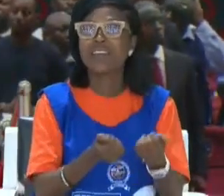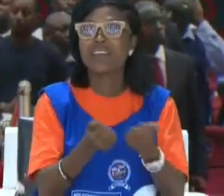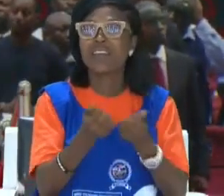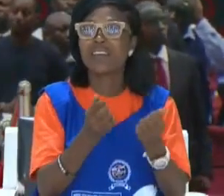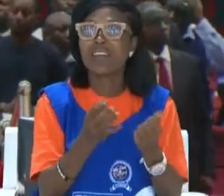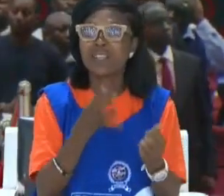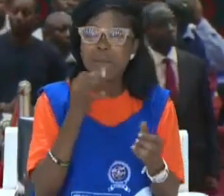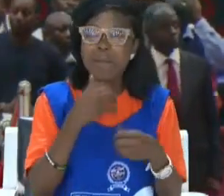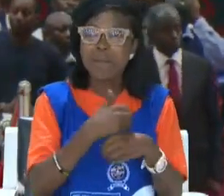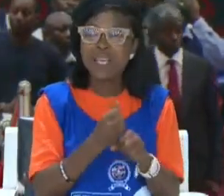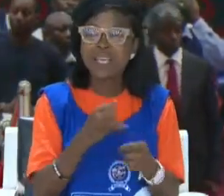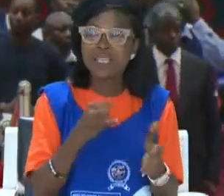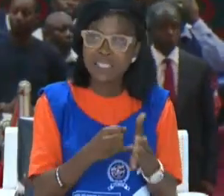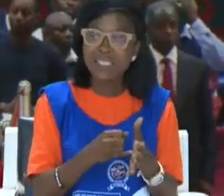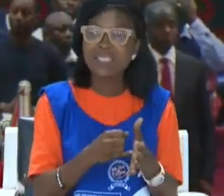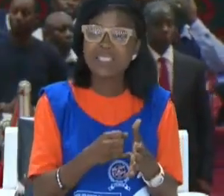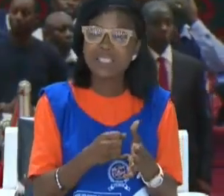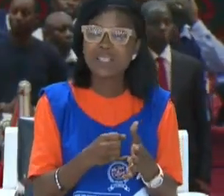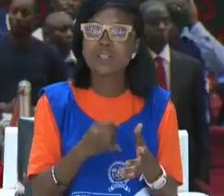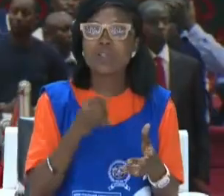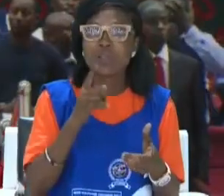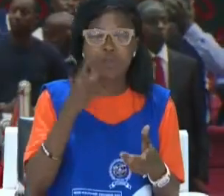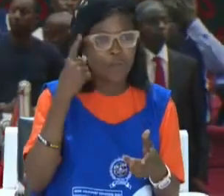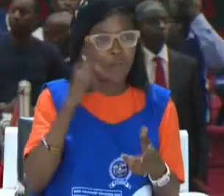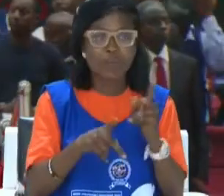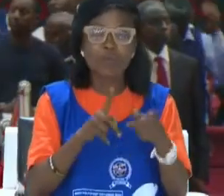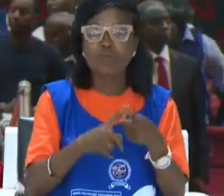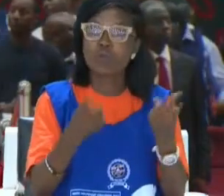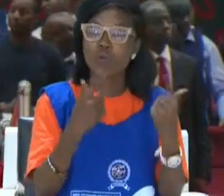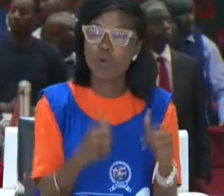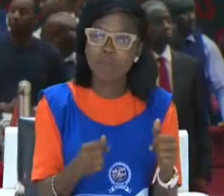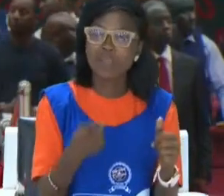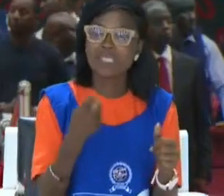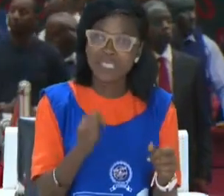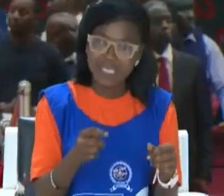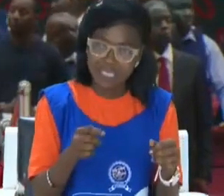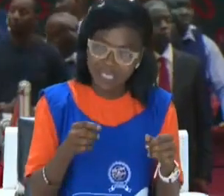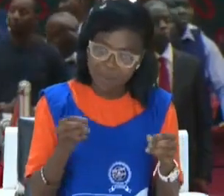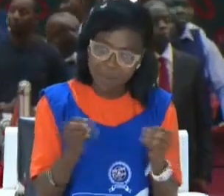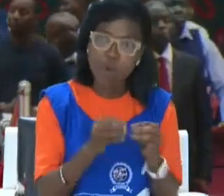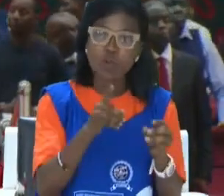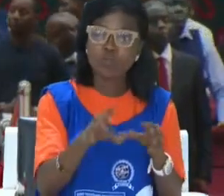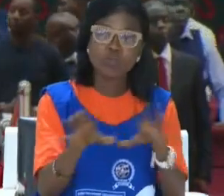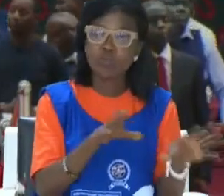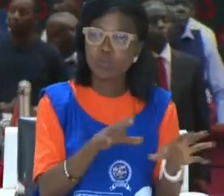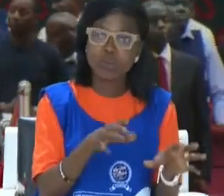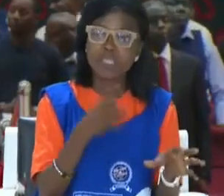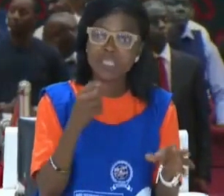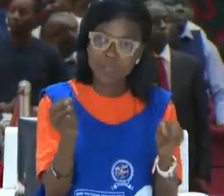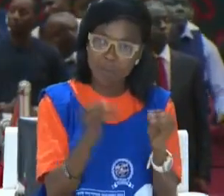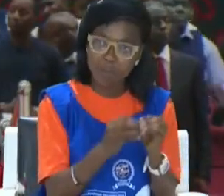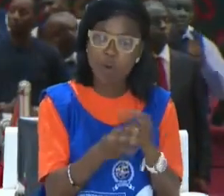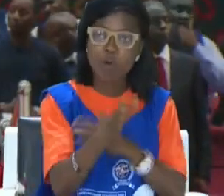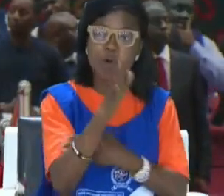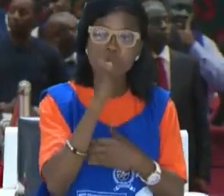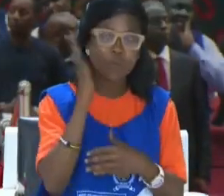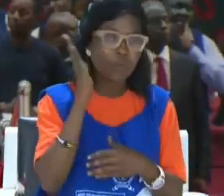Make it easy for people to come. The more you do, the more God will bless